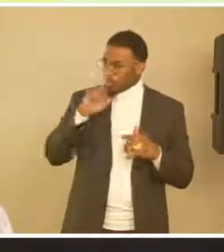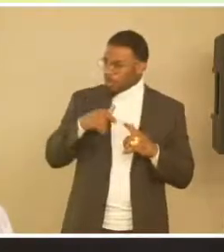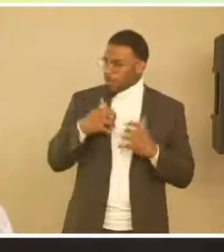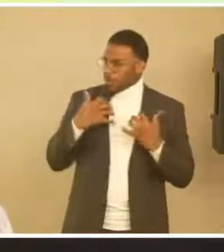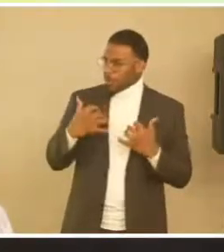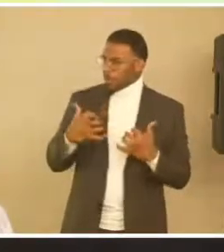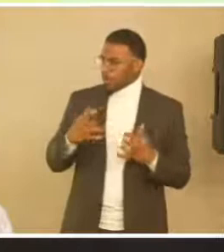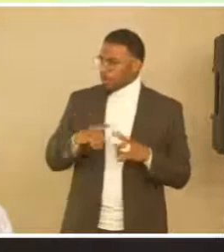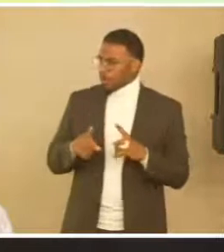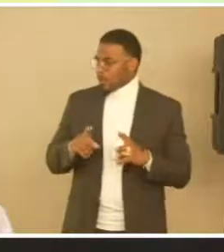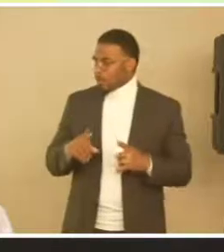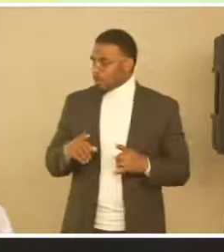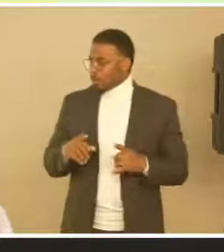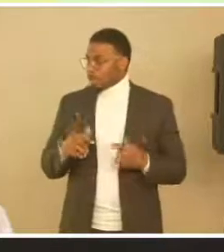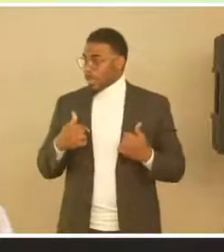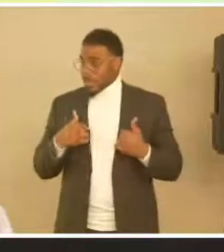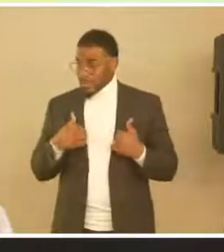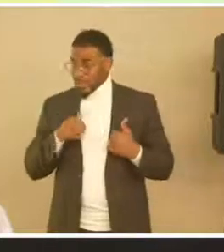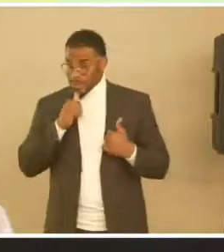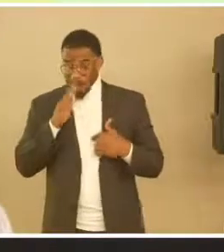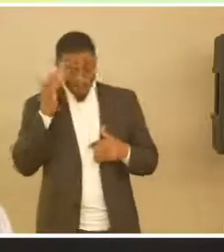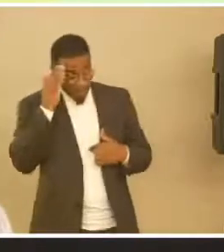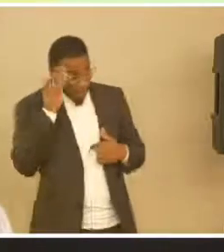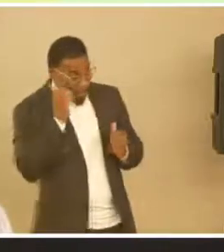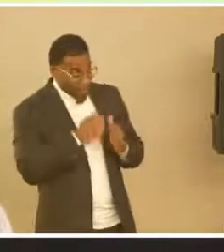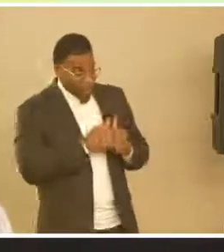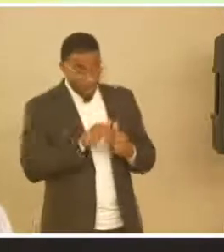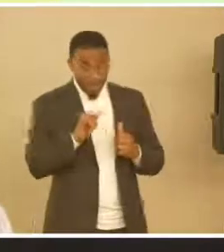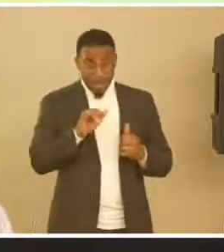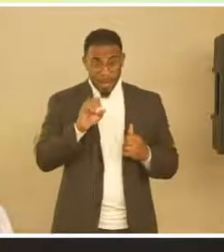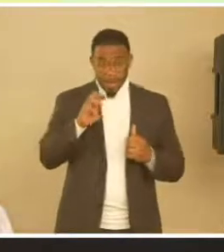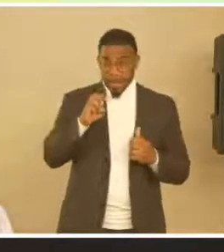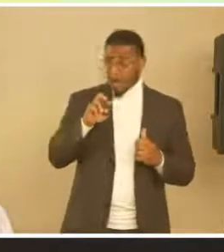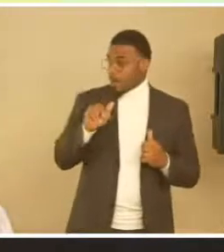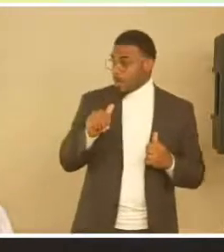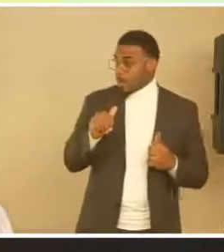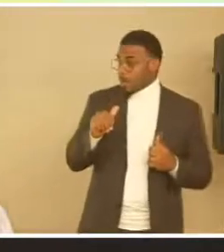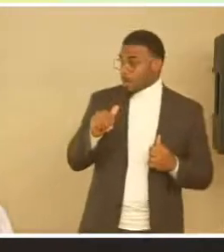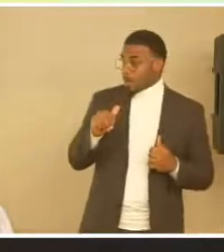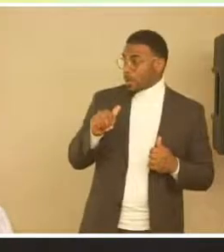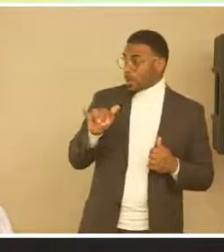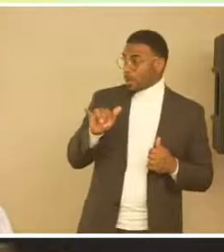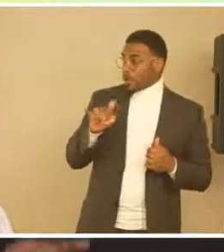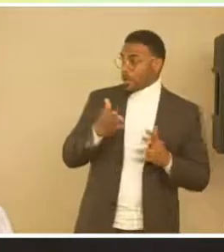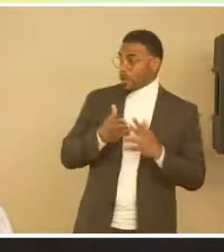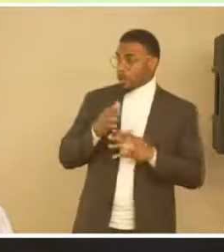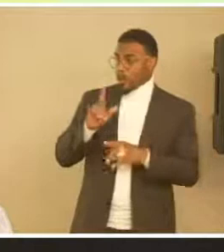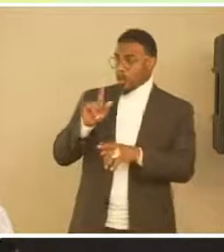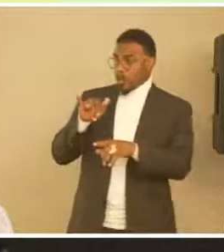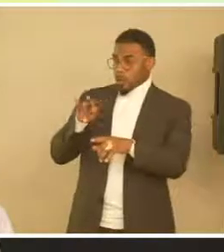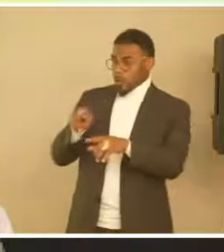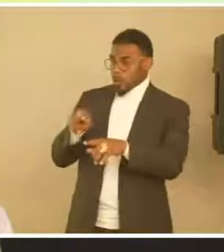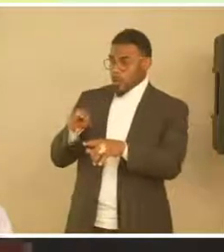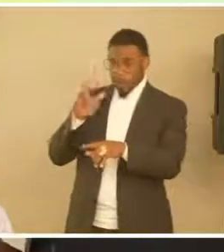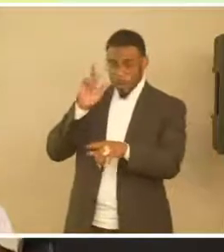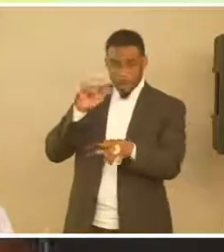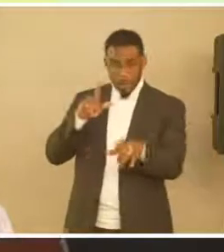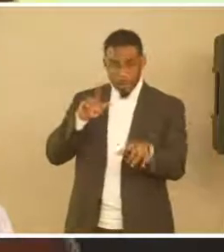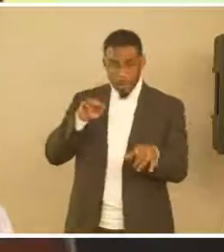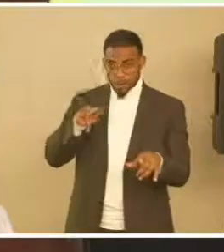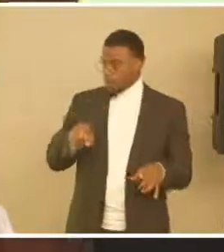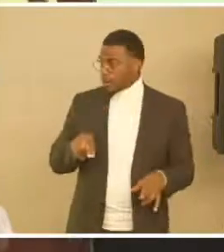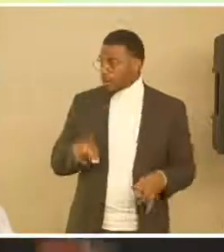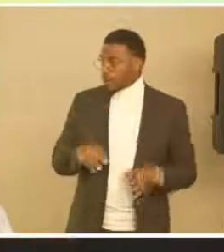about the audience, but I am familiar with Omer Sy through Lupin. Is anyone familiar with